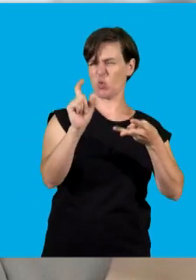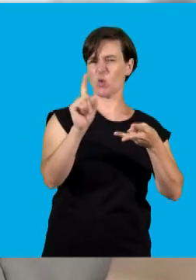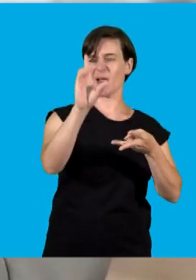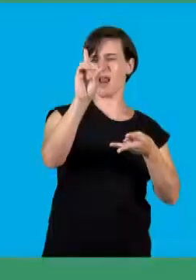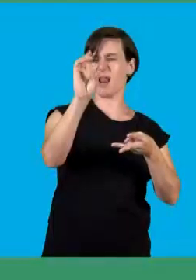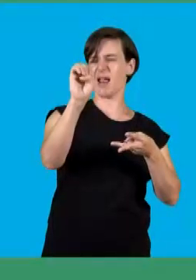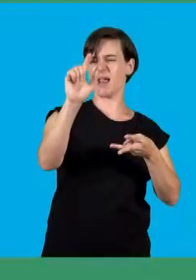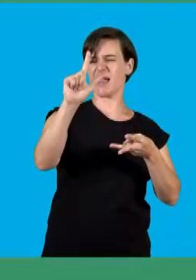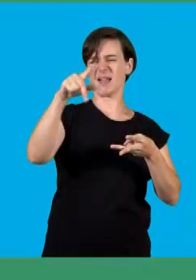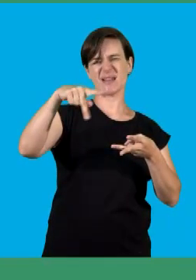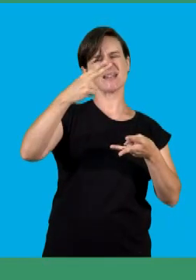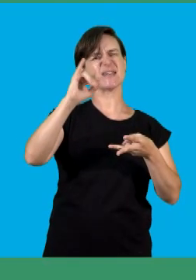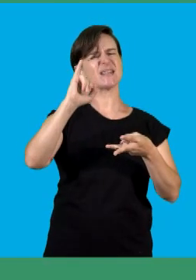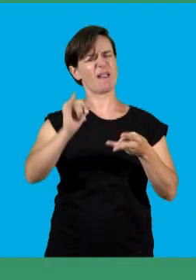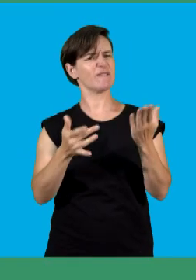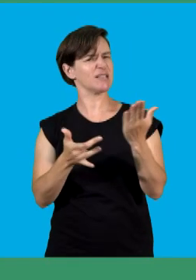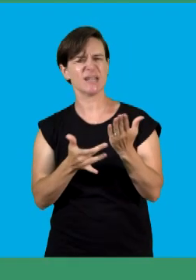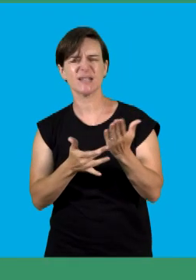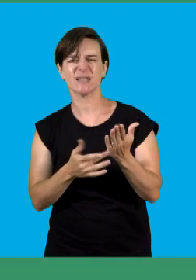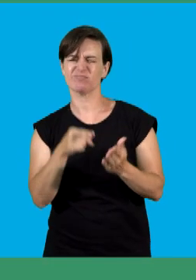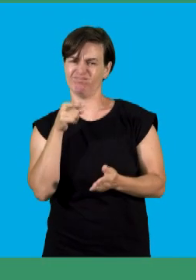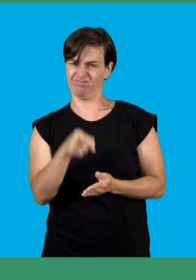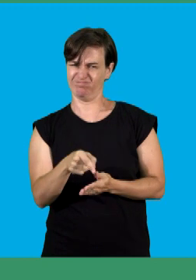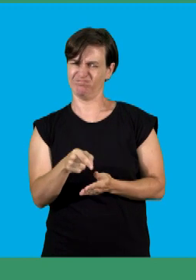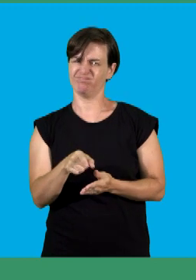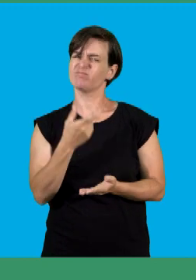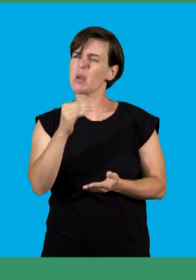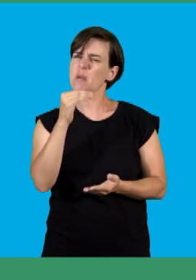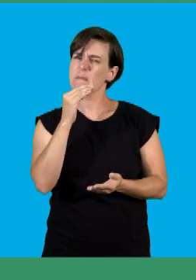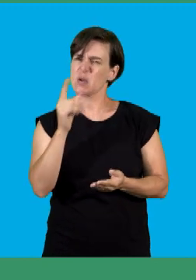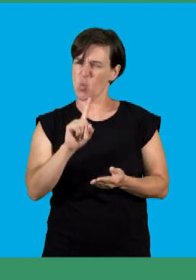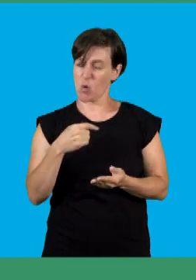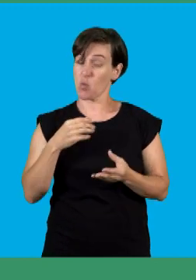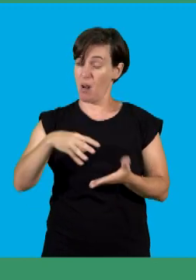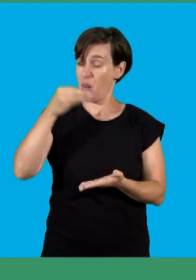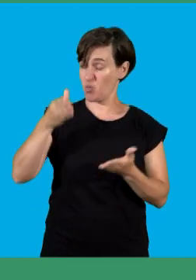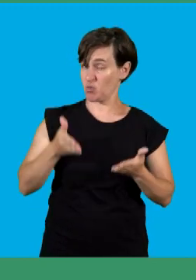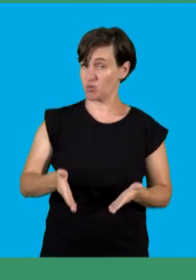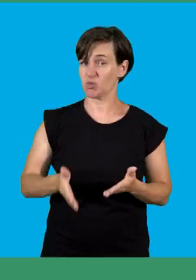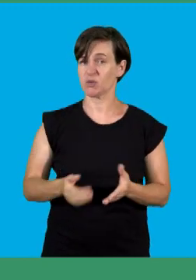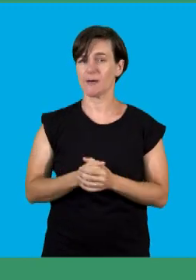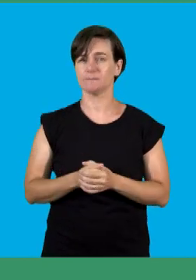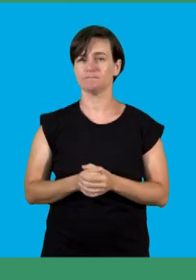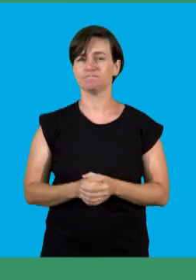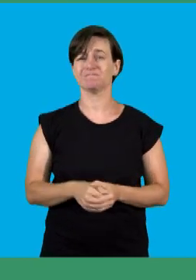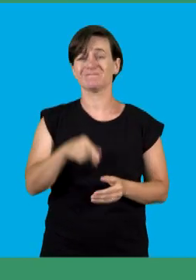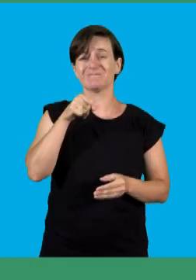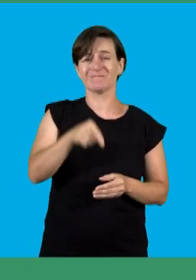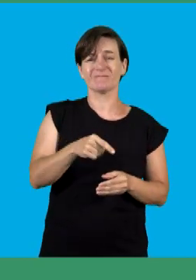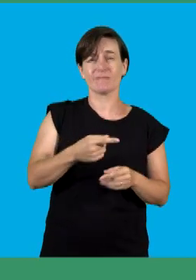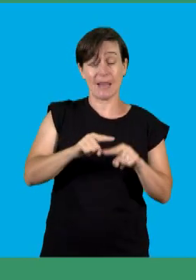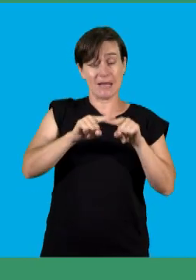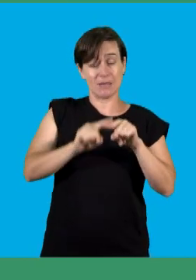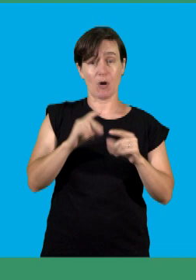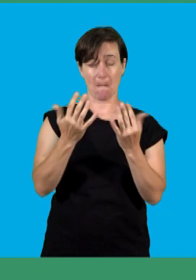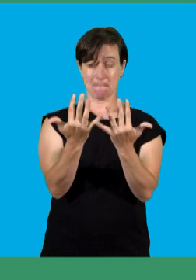looking at the Delphi technique, which is another word that we'll be learning in this topic. It's a method that relies